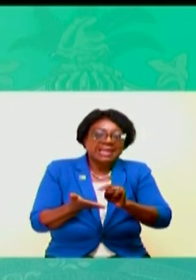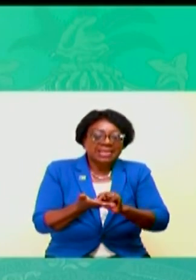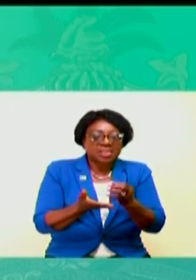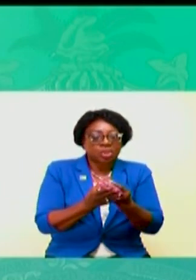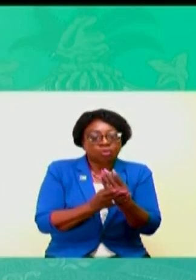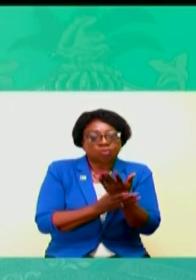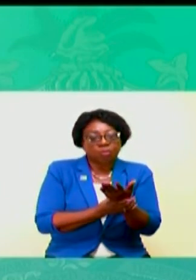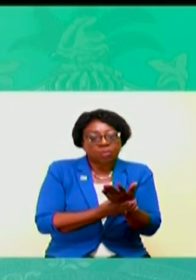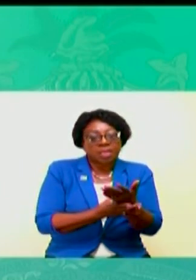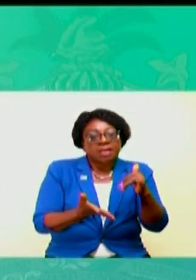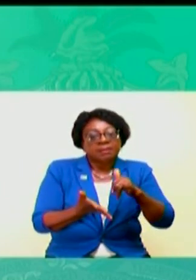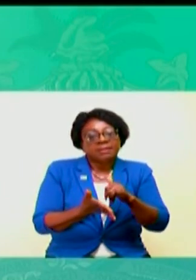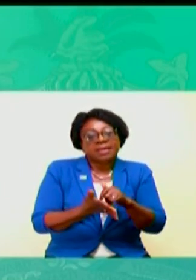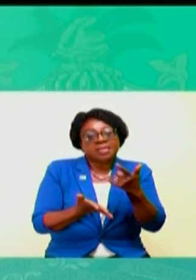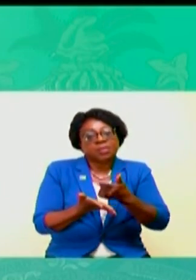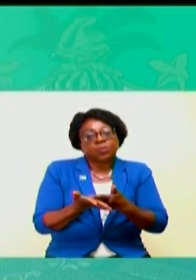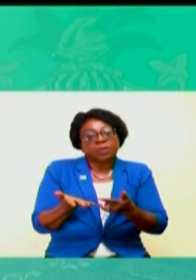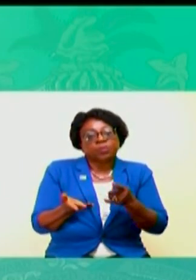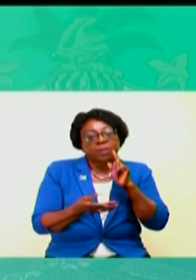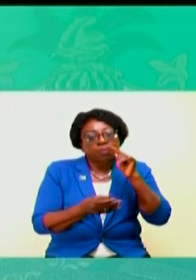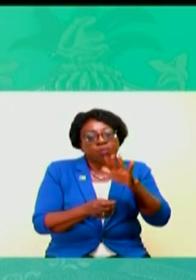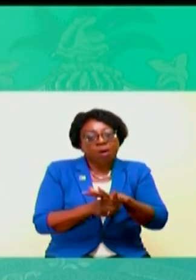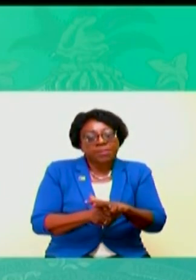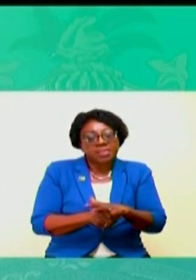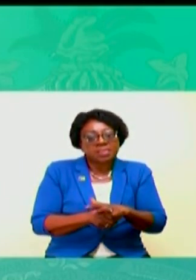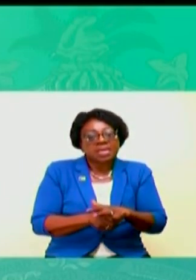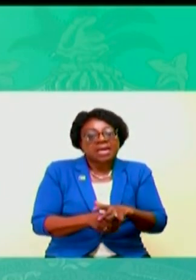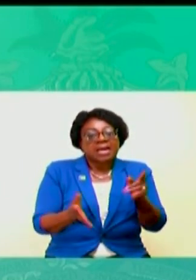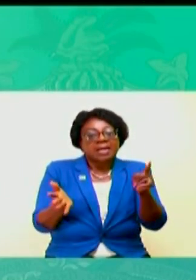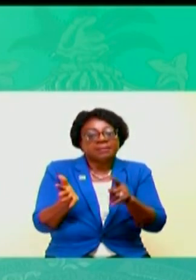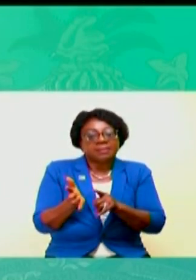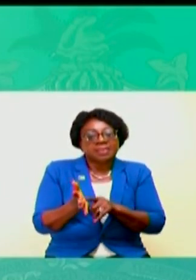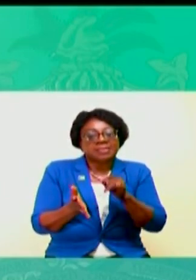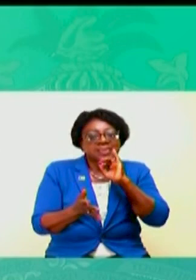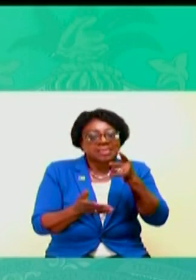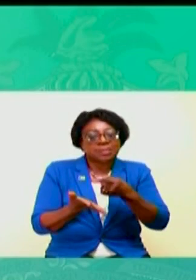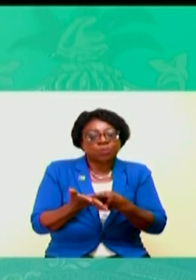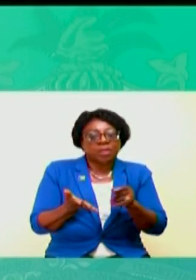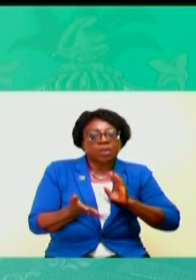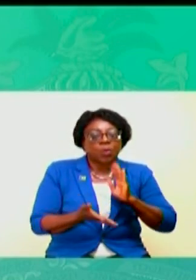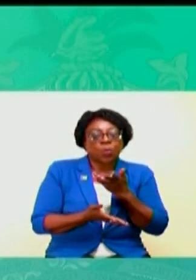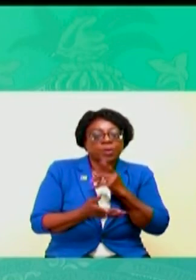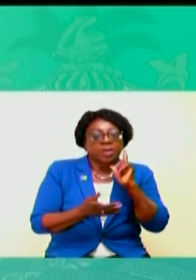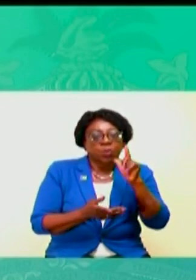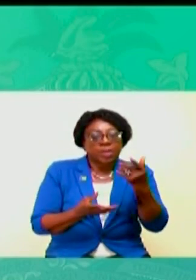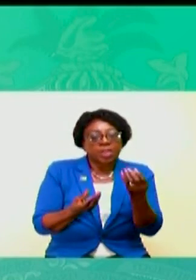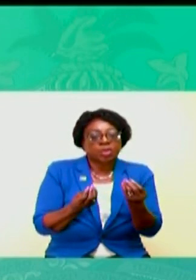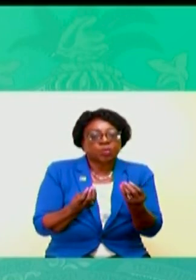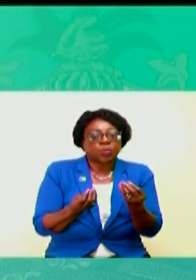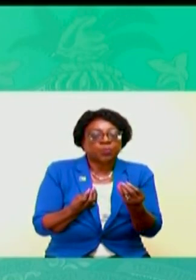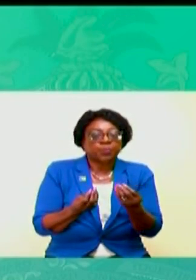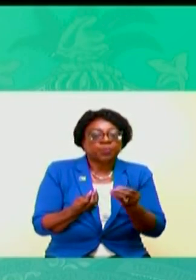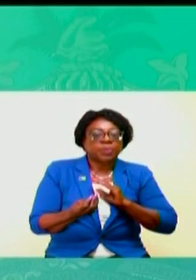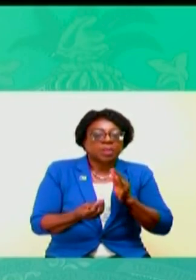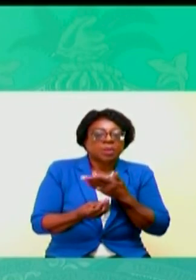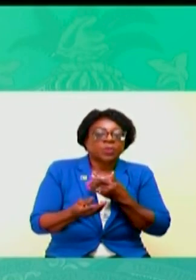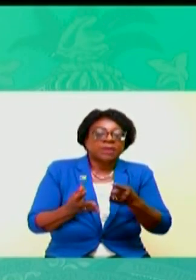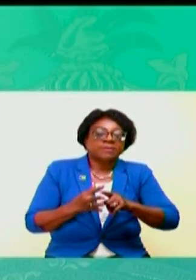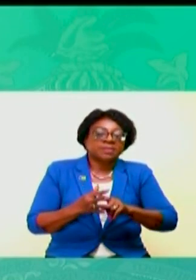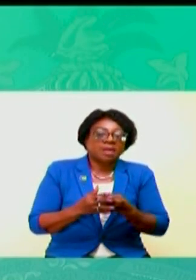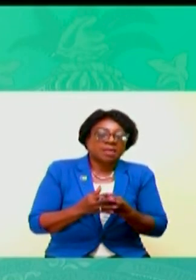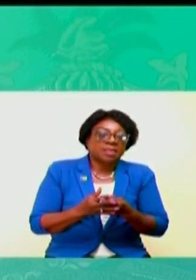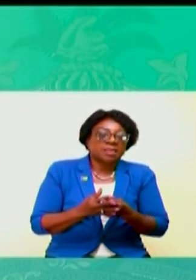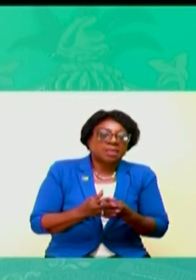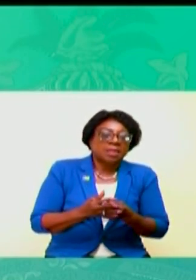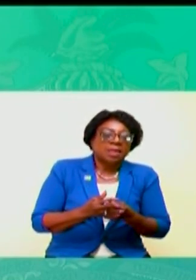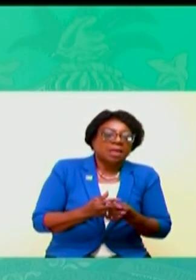what we promised, Mr. Deputy Speaker, and this is what we will do. We have undertaken a comprehensive review of